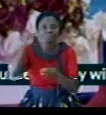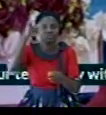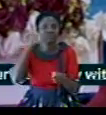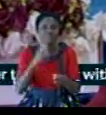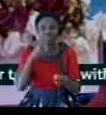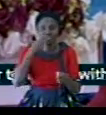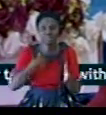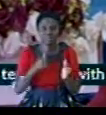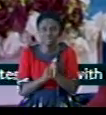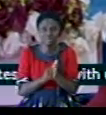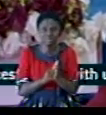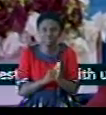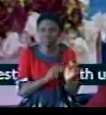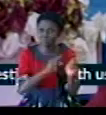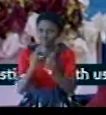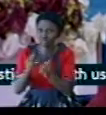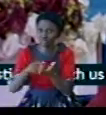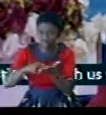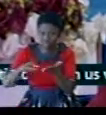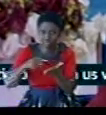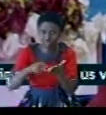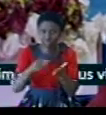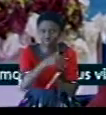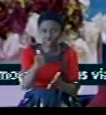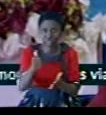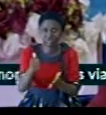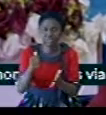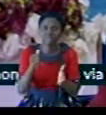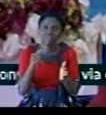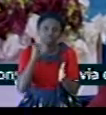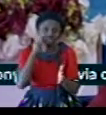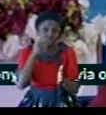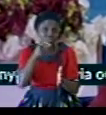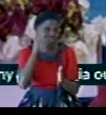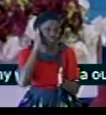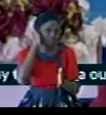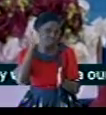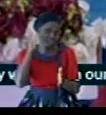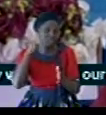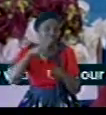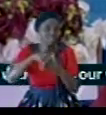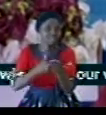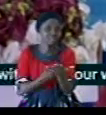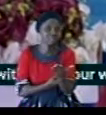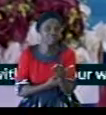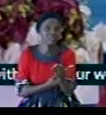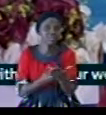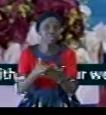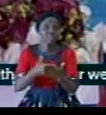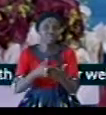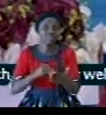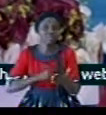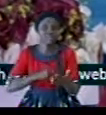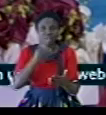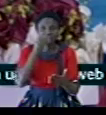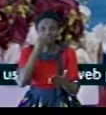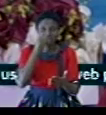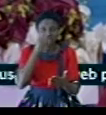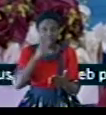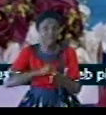check yourself. But tomorrow you are going to testify. In the morning, before I ate around